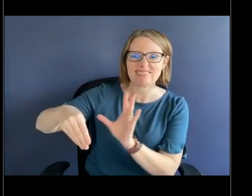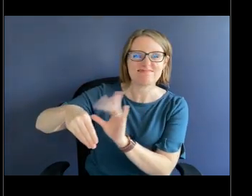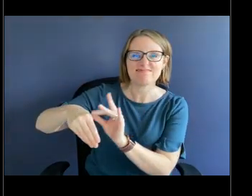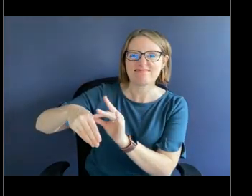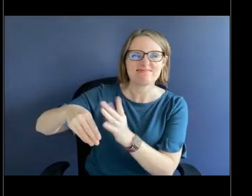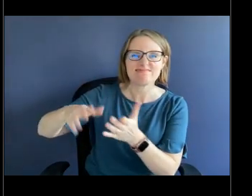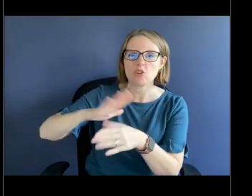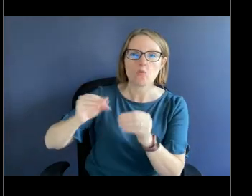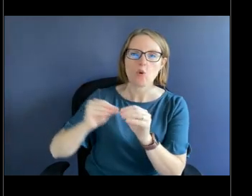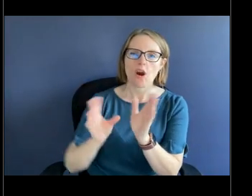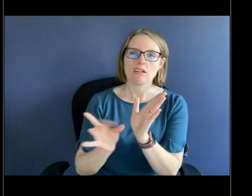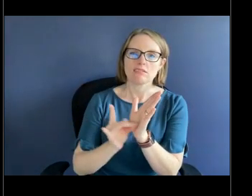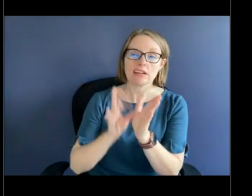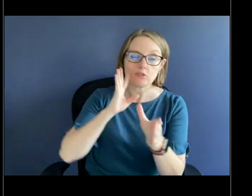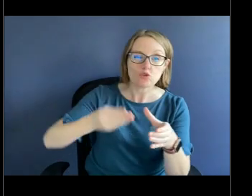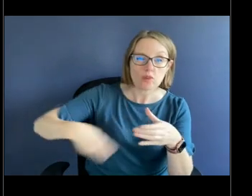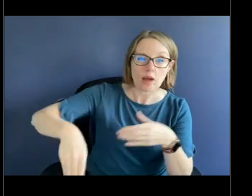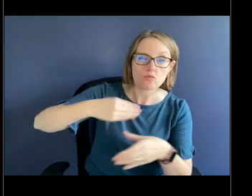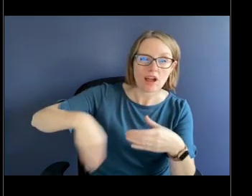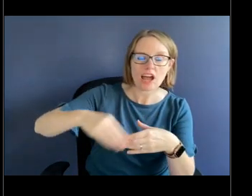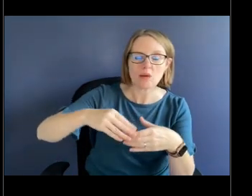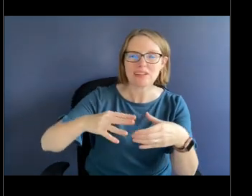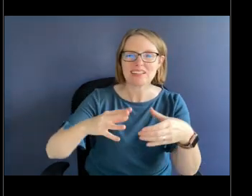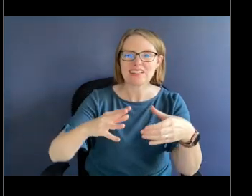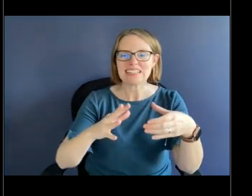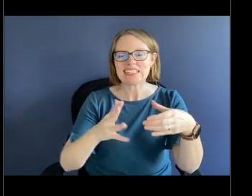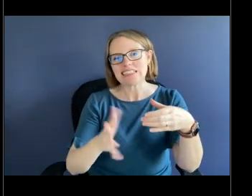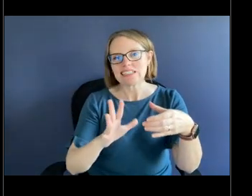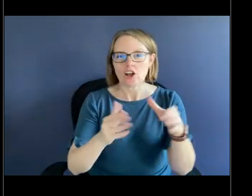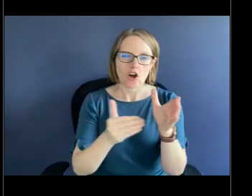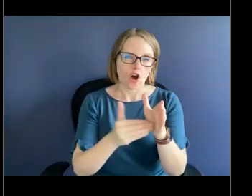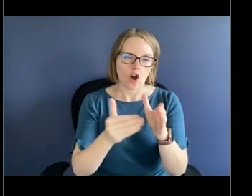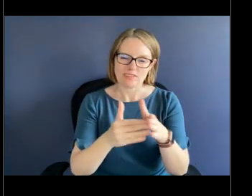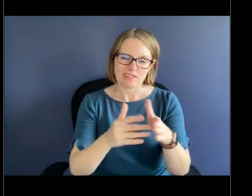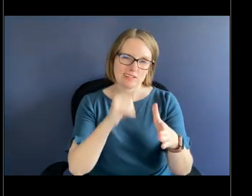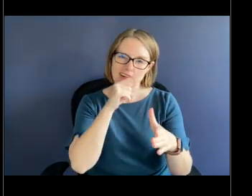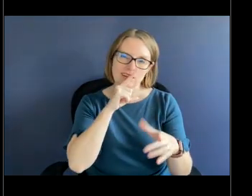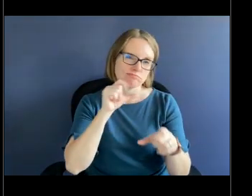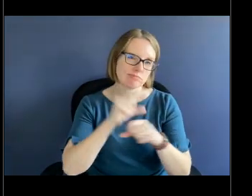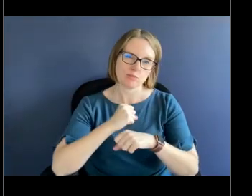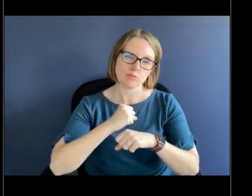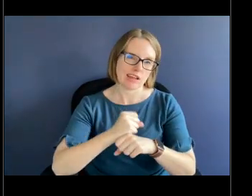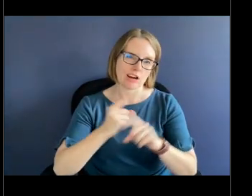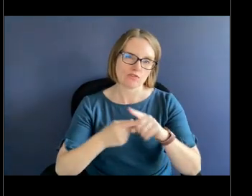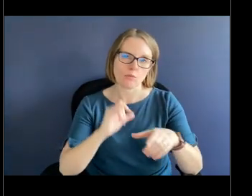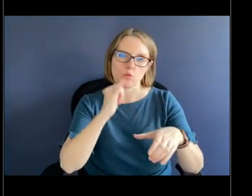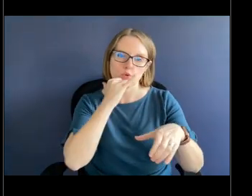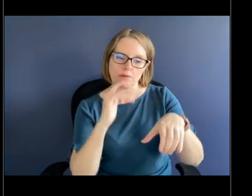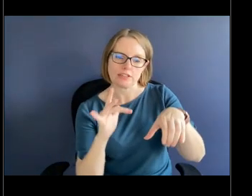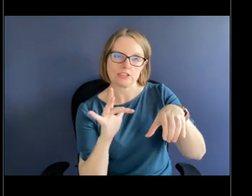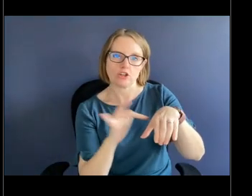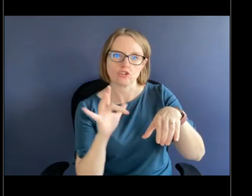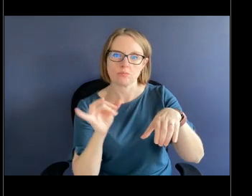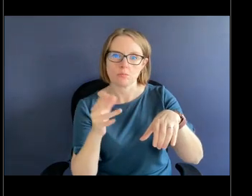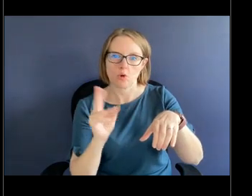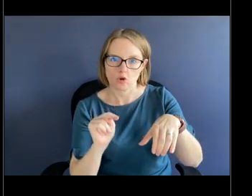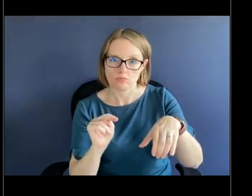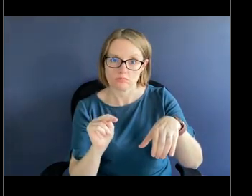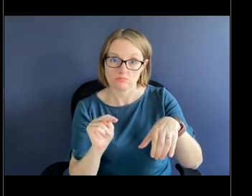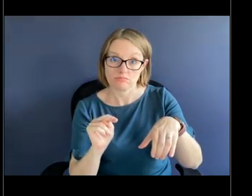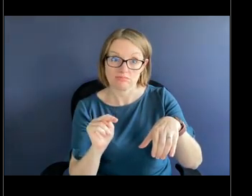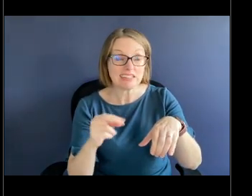adhesion, the resulting application is often ineffective, or sometimes the insulation may be